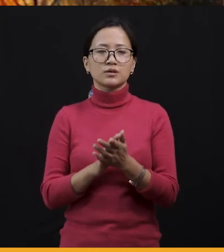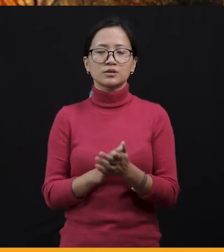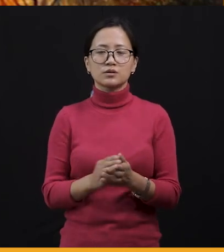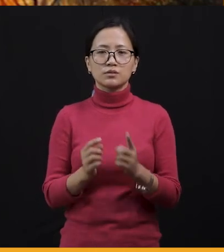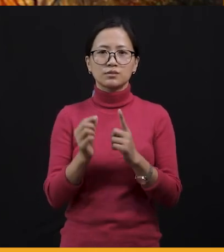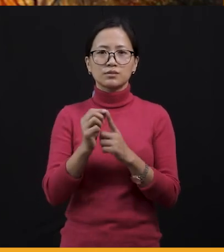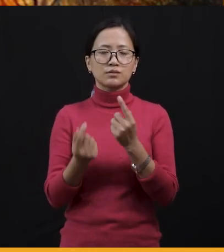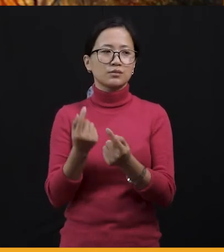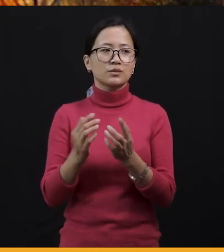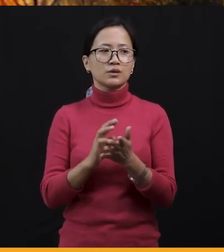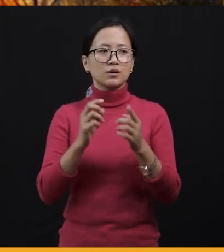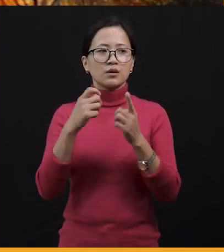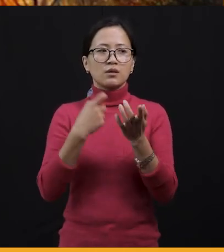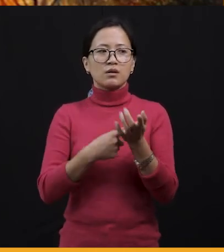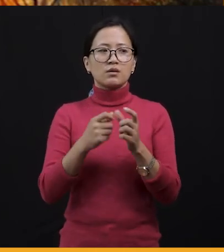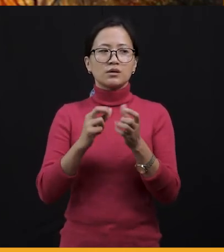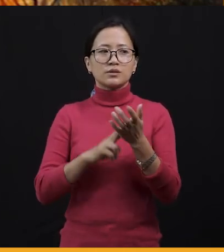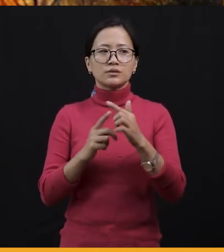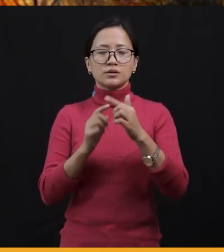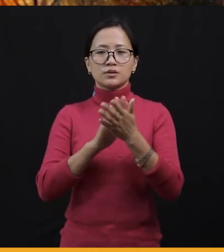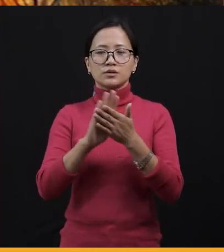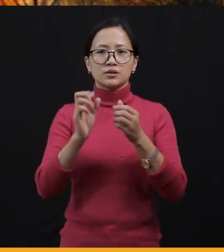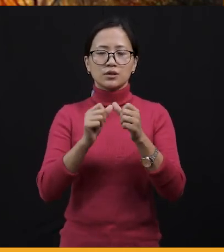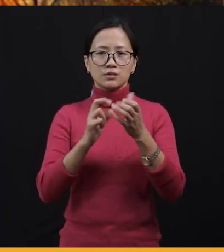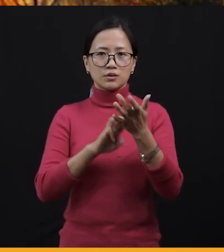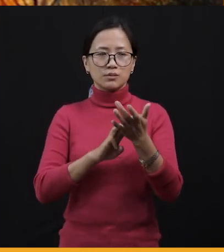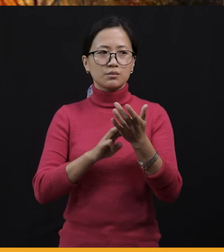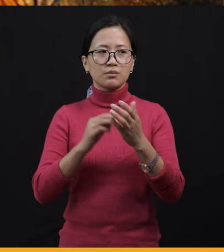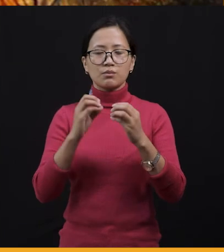is Ranthambore National Park.